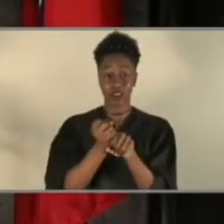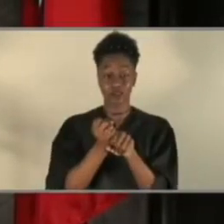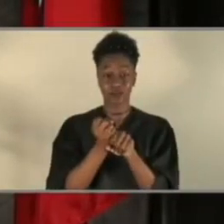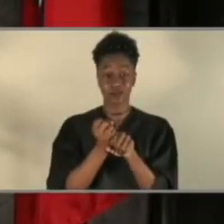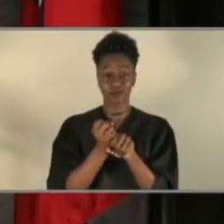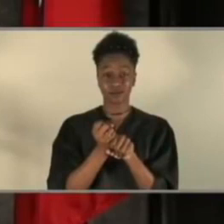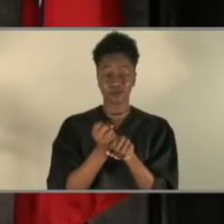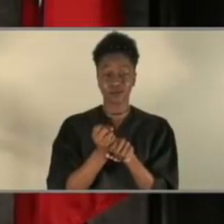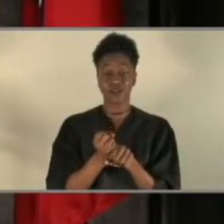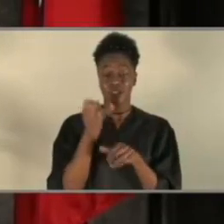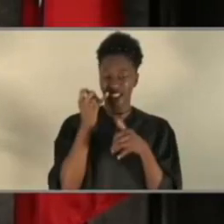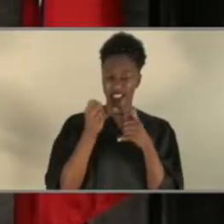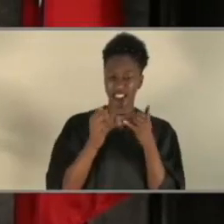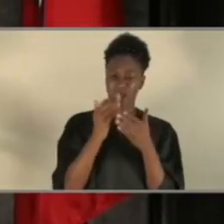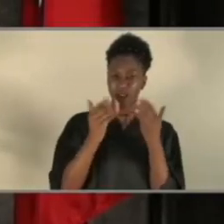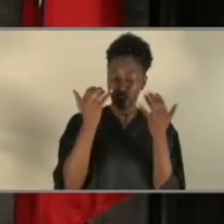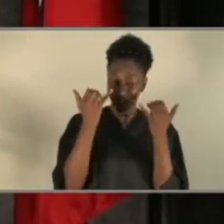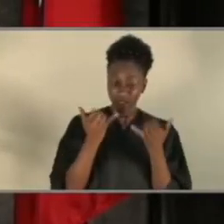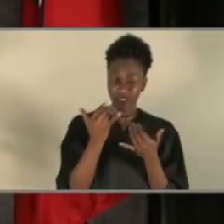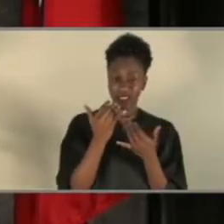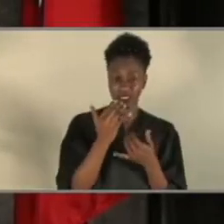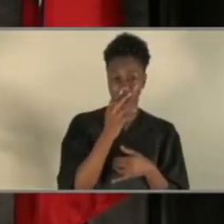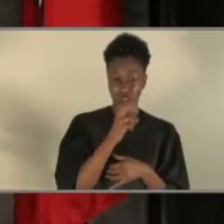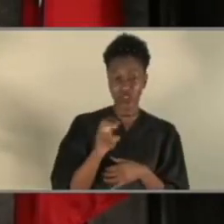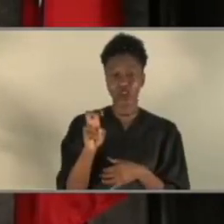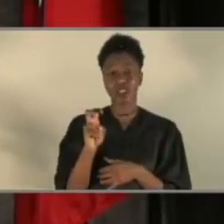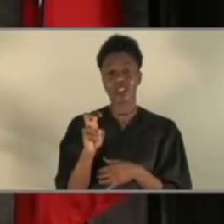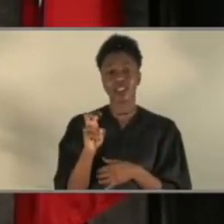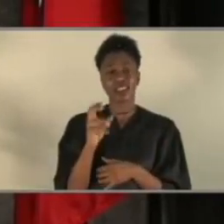leg of a journey has been the hardest any of us have had to experience.